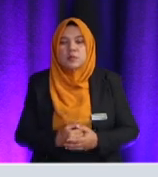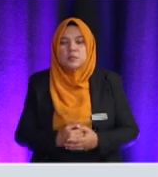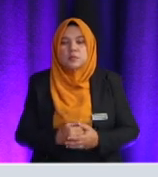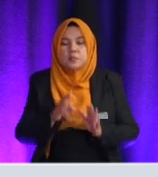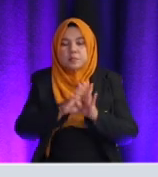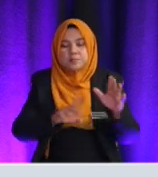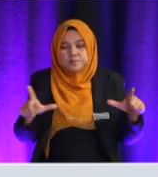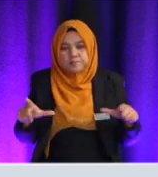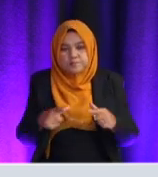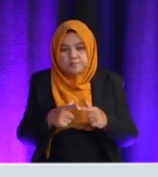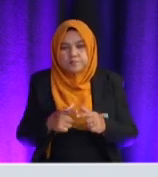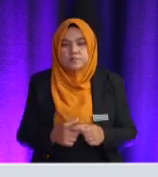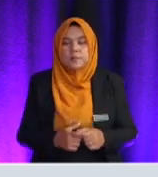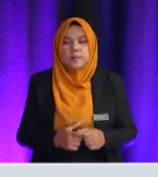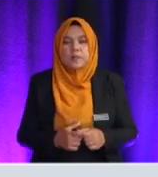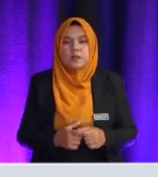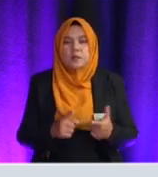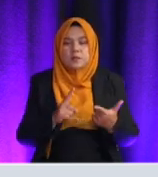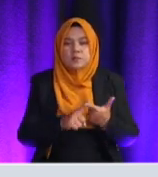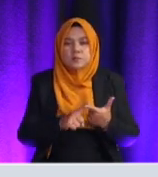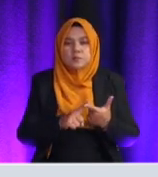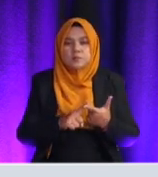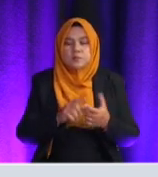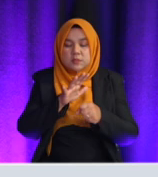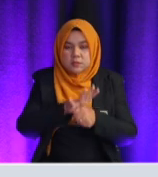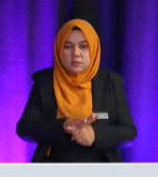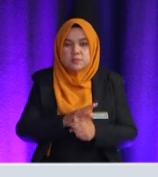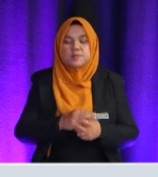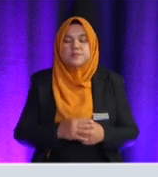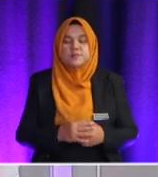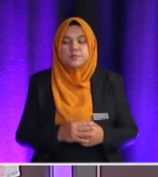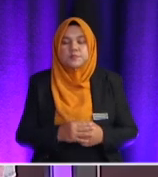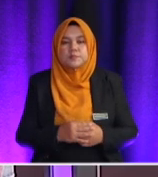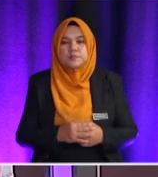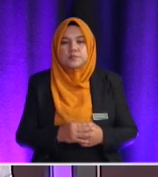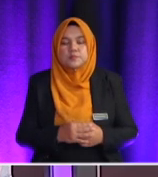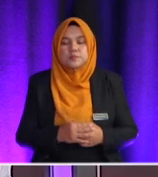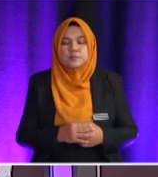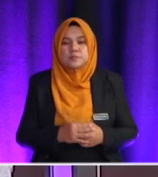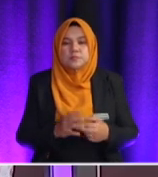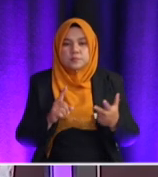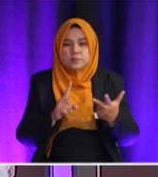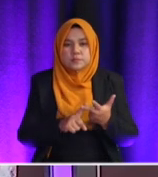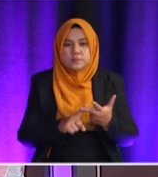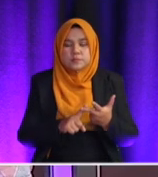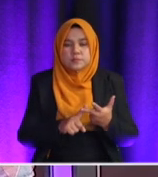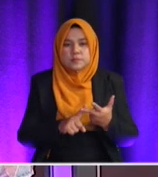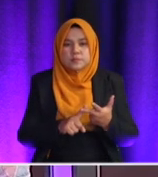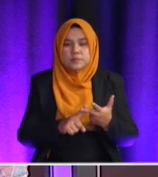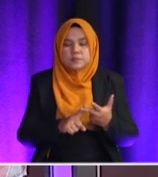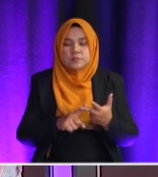happens. Yes. And the second one, stress. Oh, just like Yifan. Mm-hmm. Okay. And then we have peer